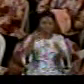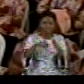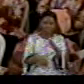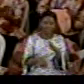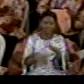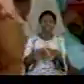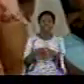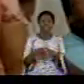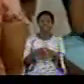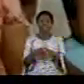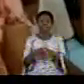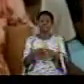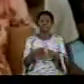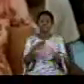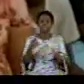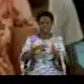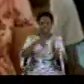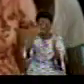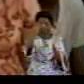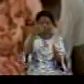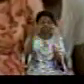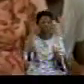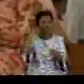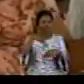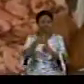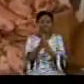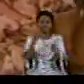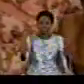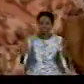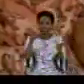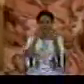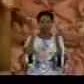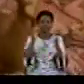and this boy was made perfectly okay.